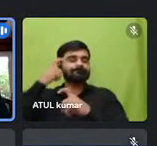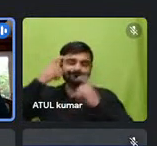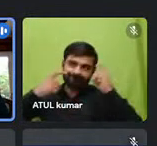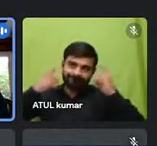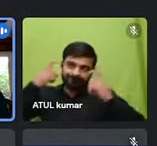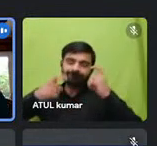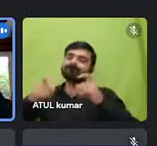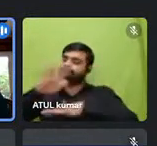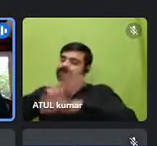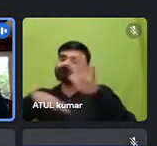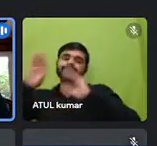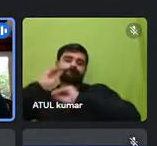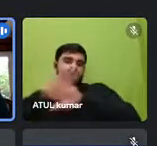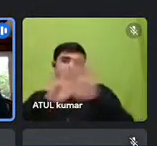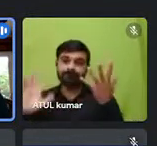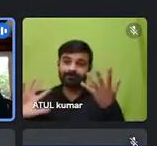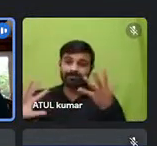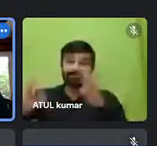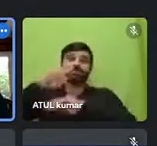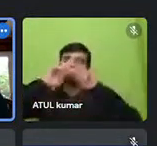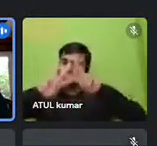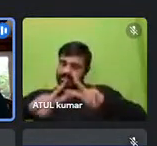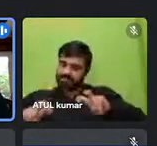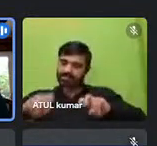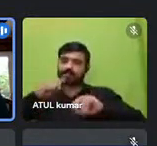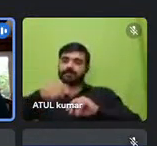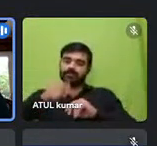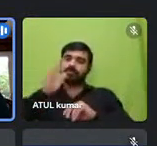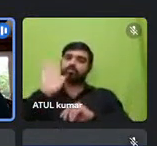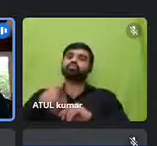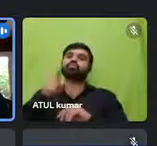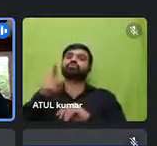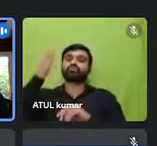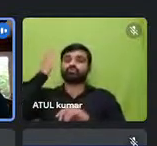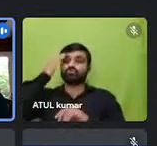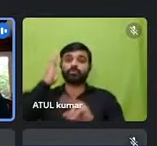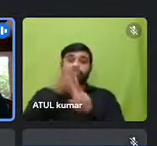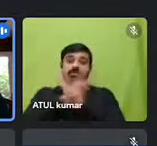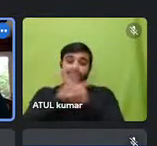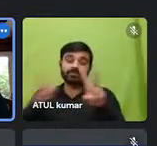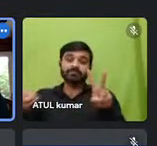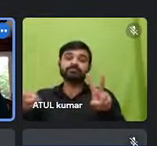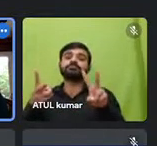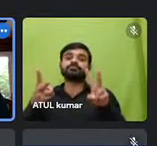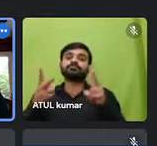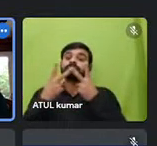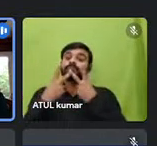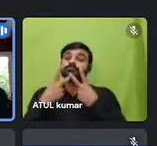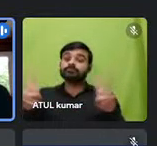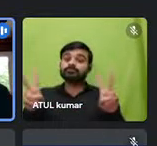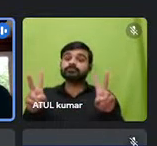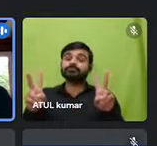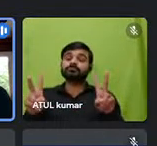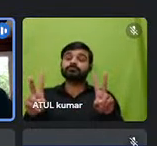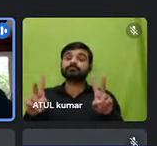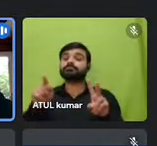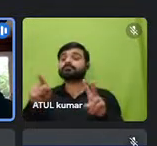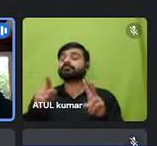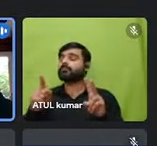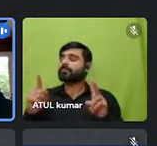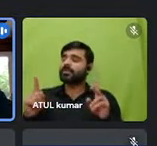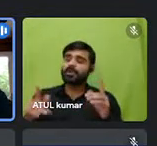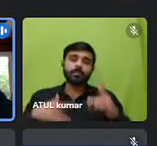about the methods and conclusions of research, and you have to know the difference between often very